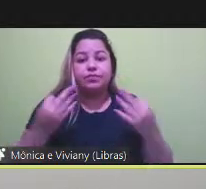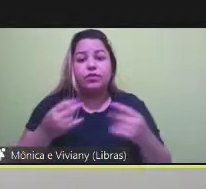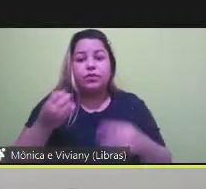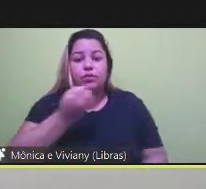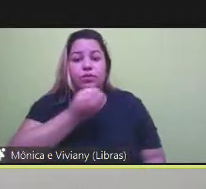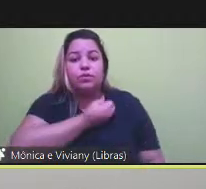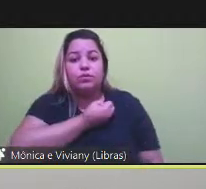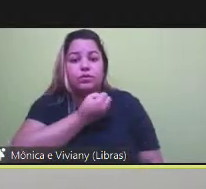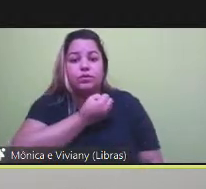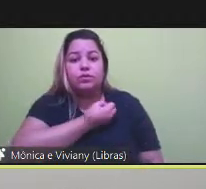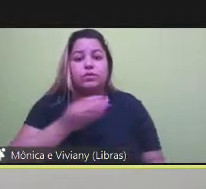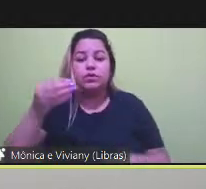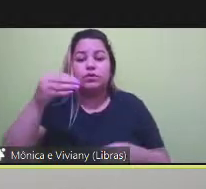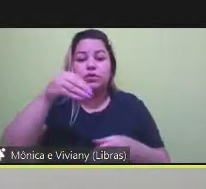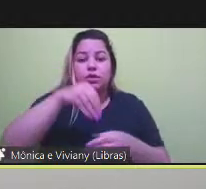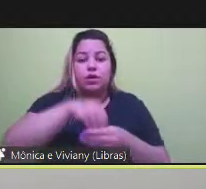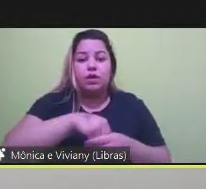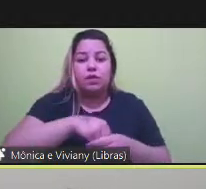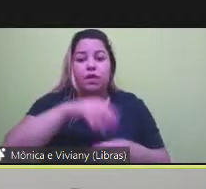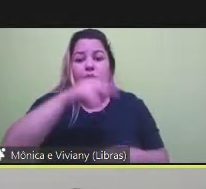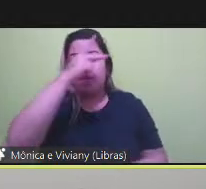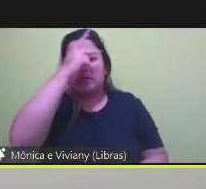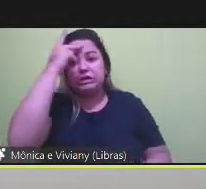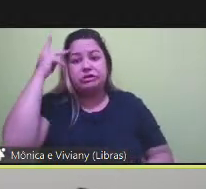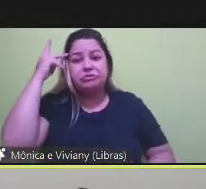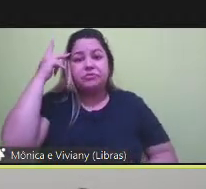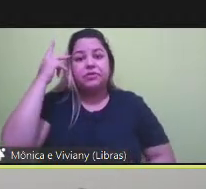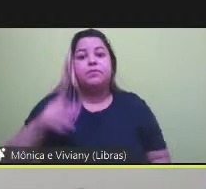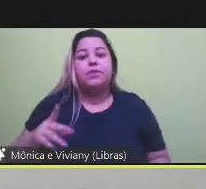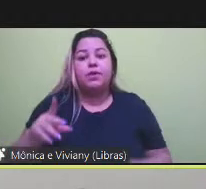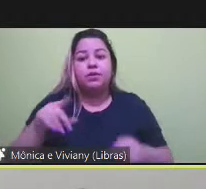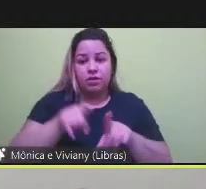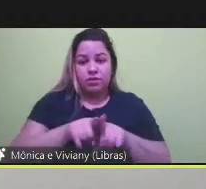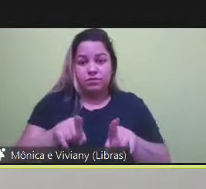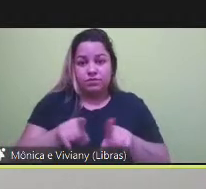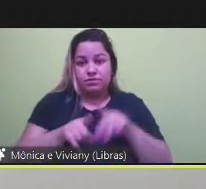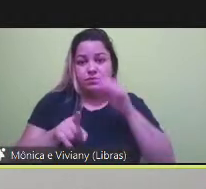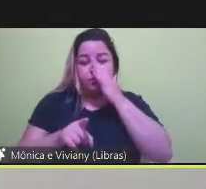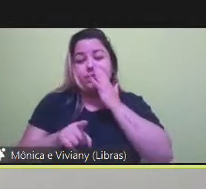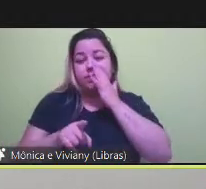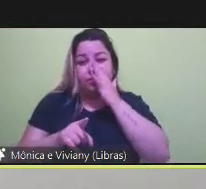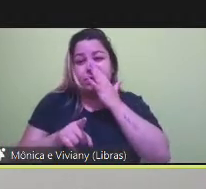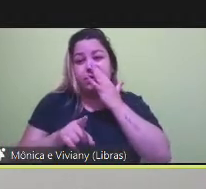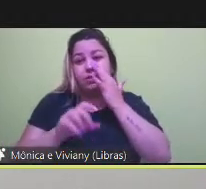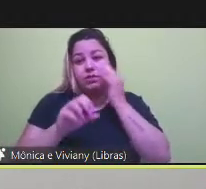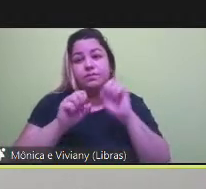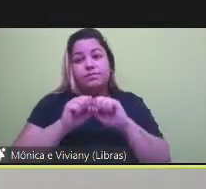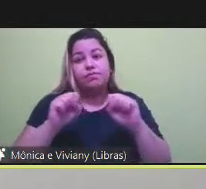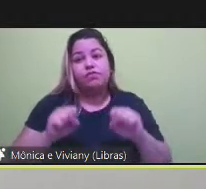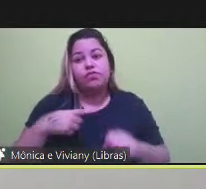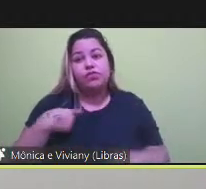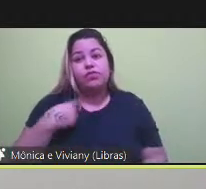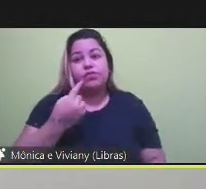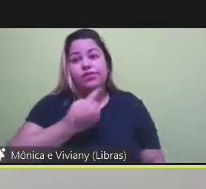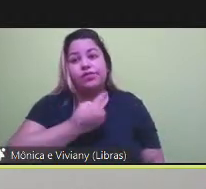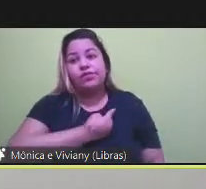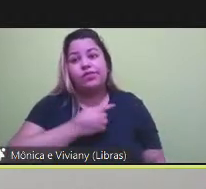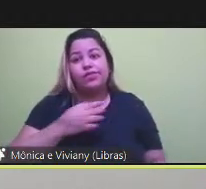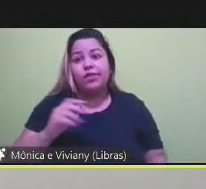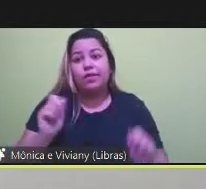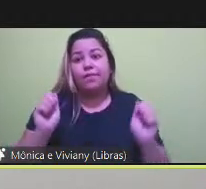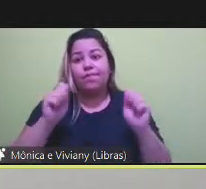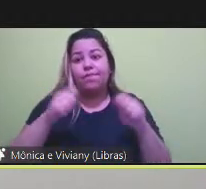the numbers amongst all the people that are there. So, but we're